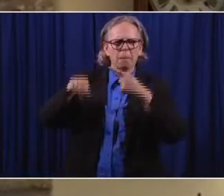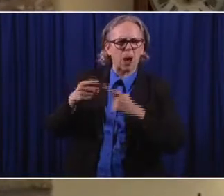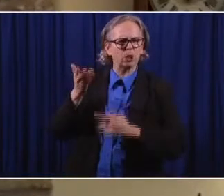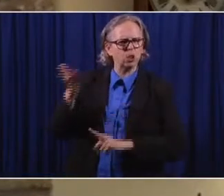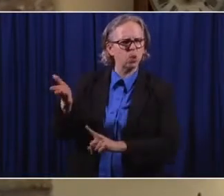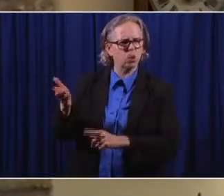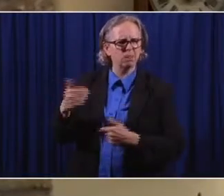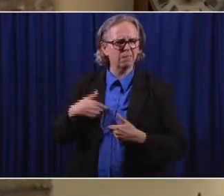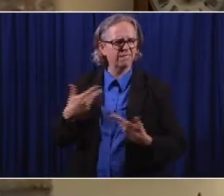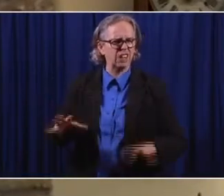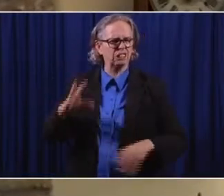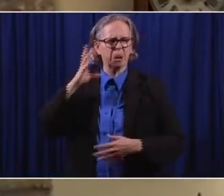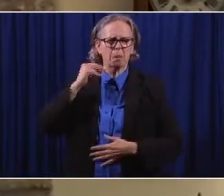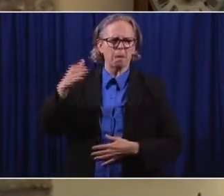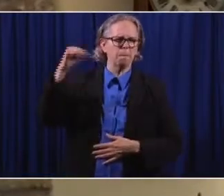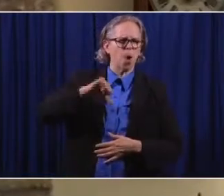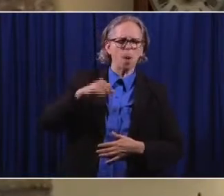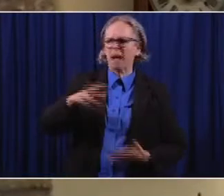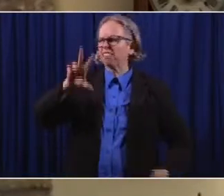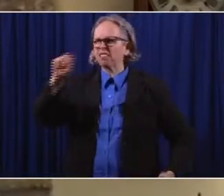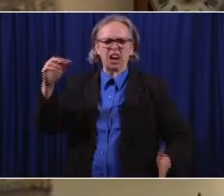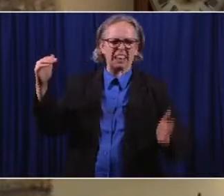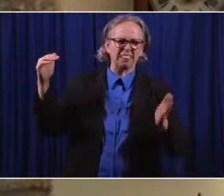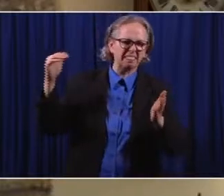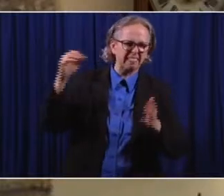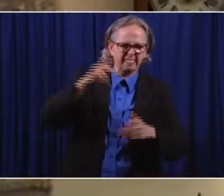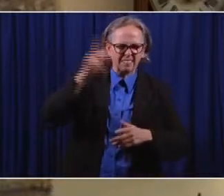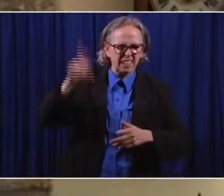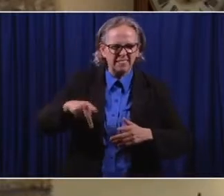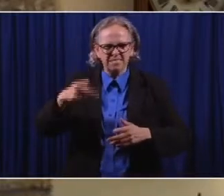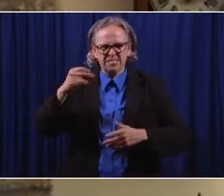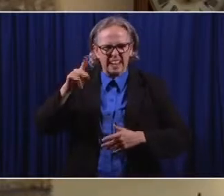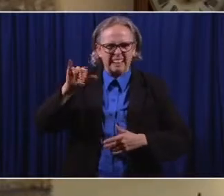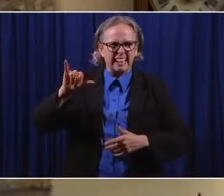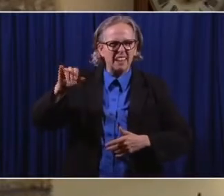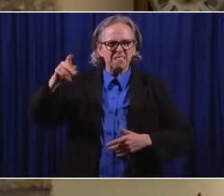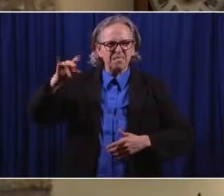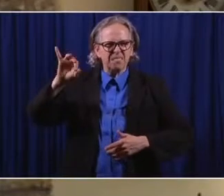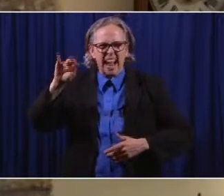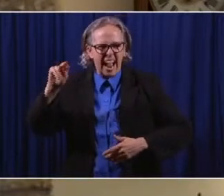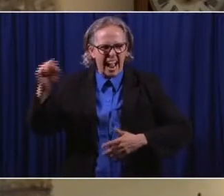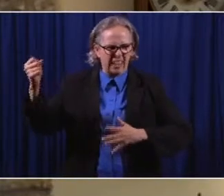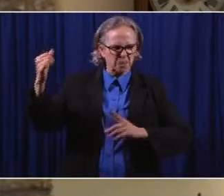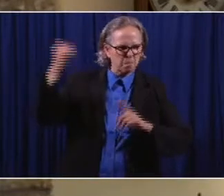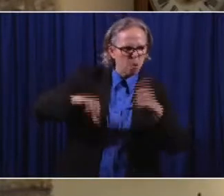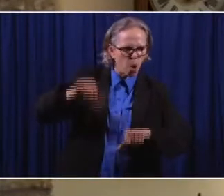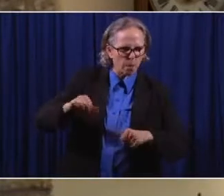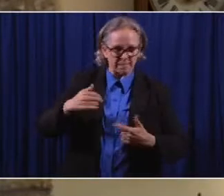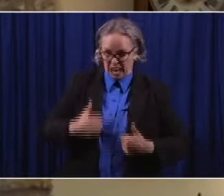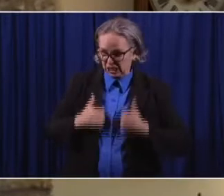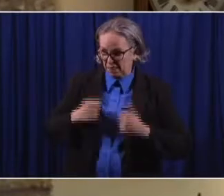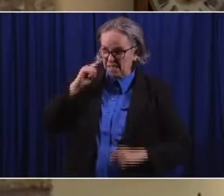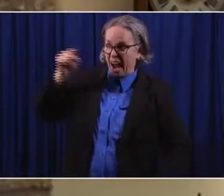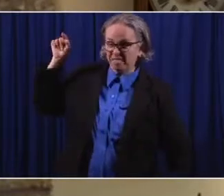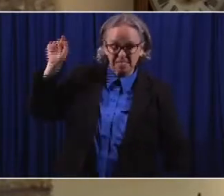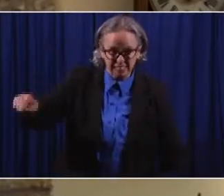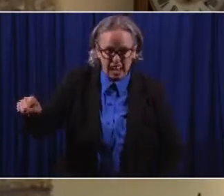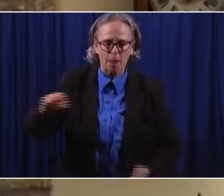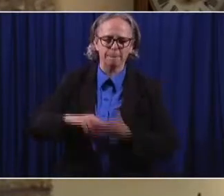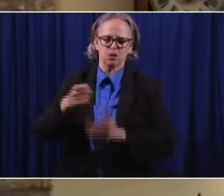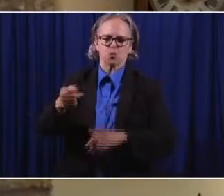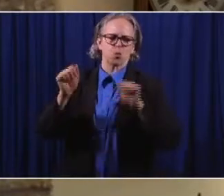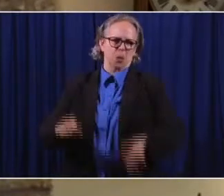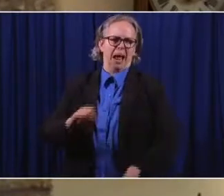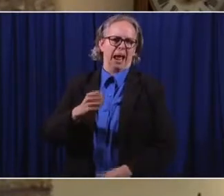by 30,000 Philly fans out on the mound. He said, if I can be booed by you guys or booed by them, I can